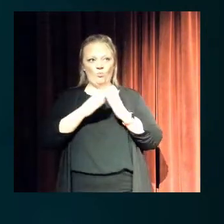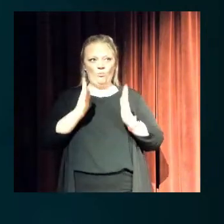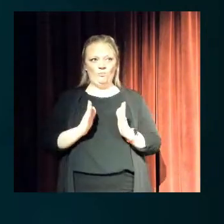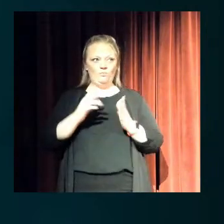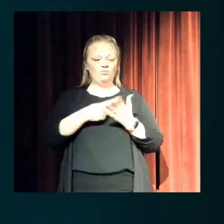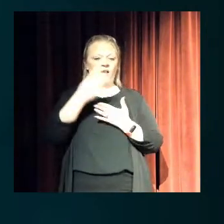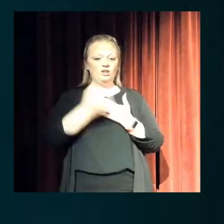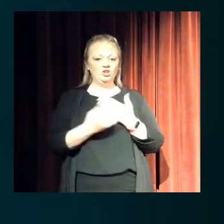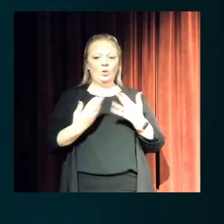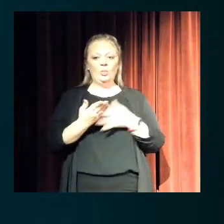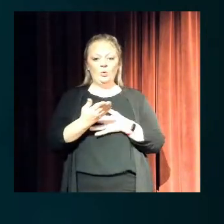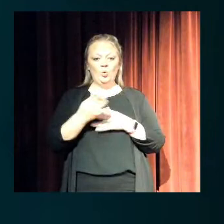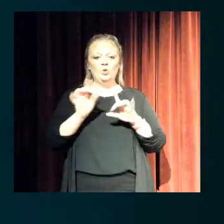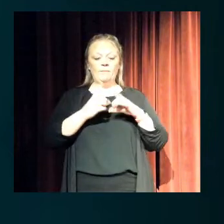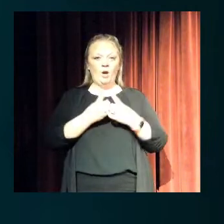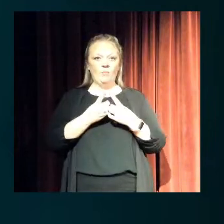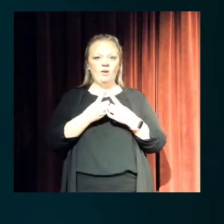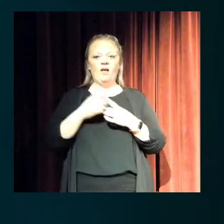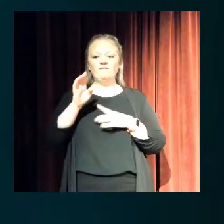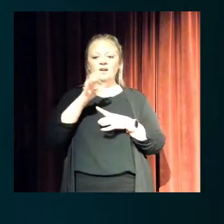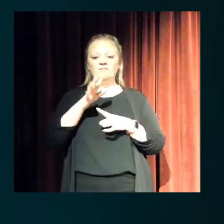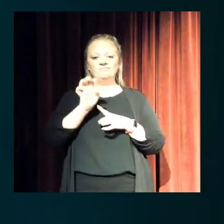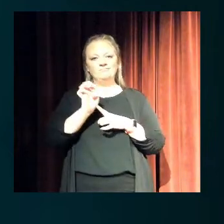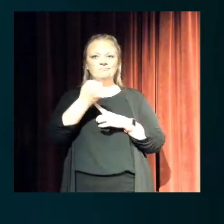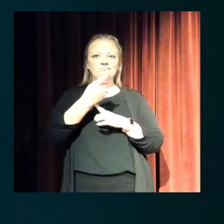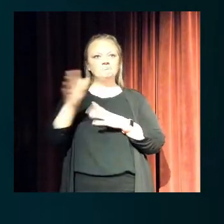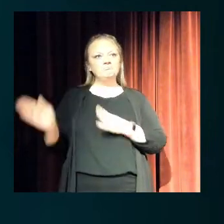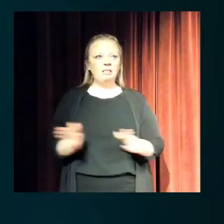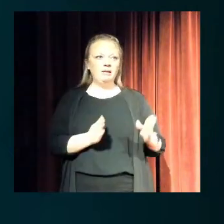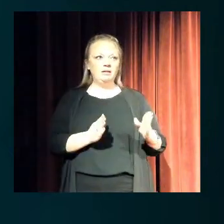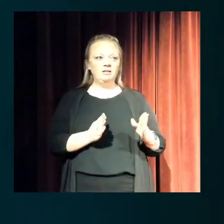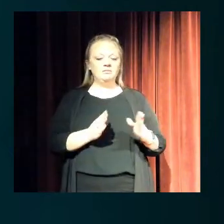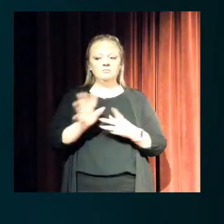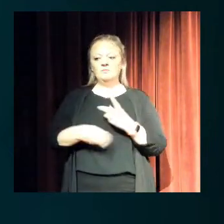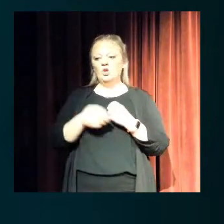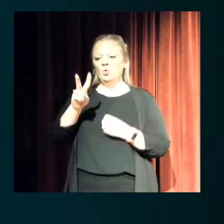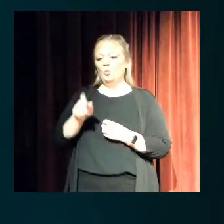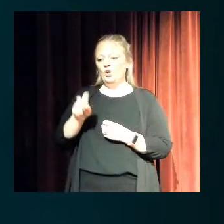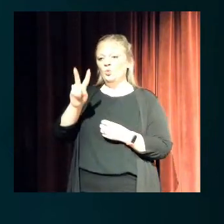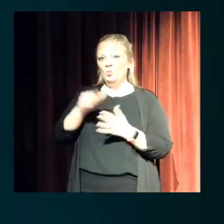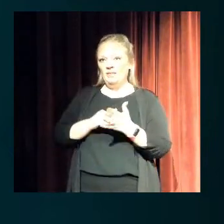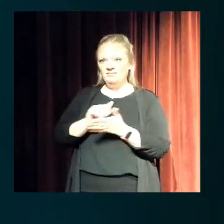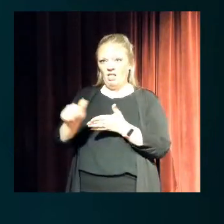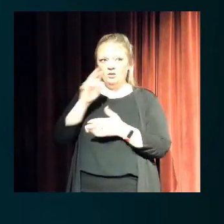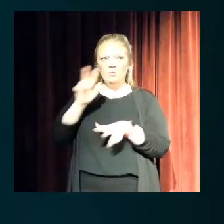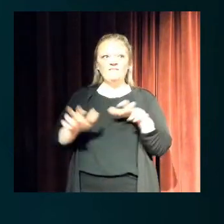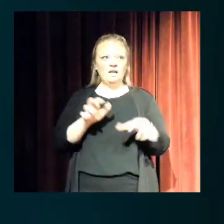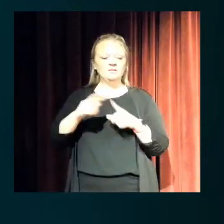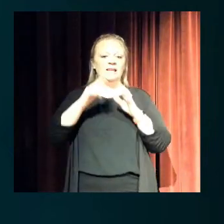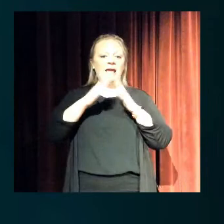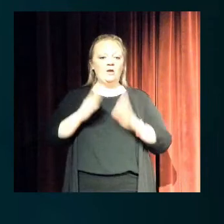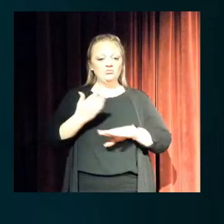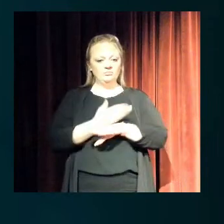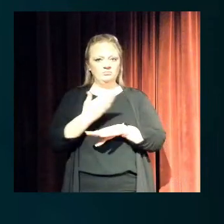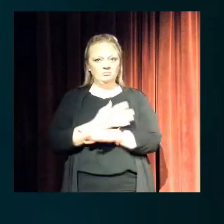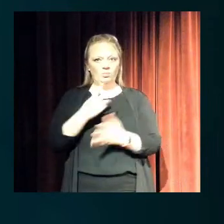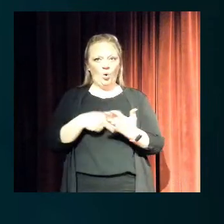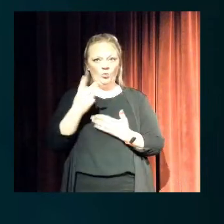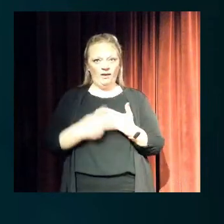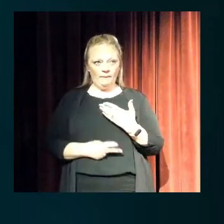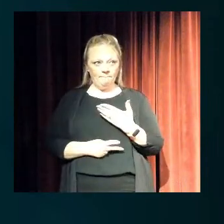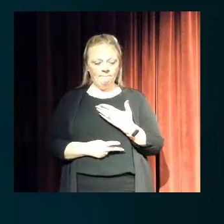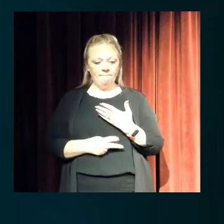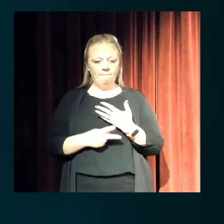projects through our Department of Environment and Planning. An additional $2.2 million will be invested in our housing rehabilitation